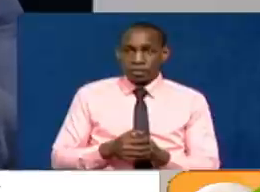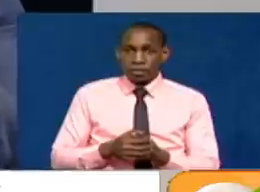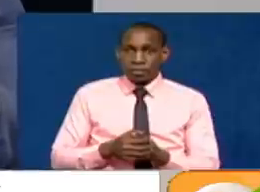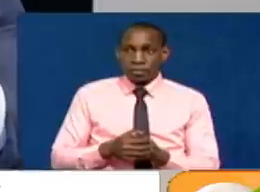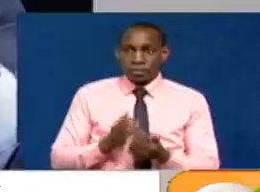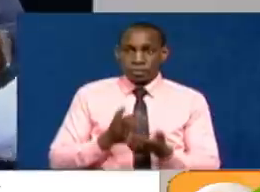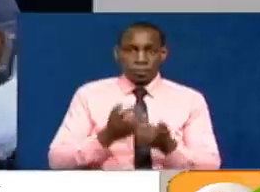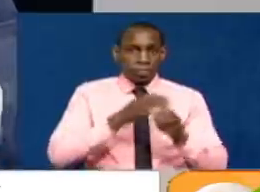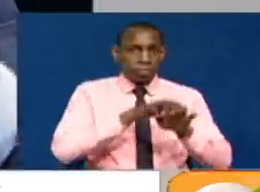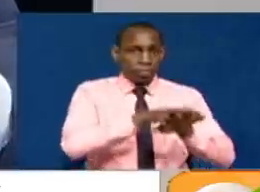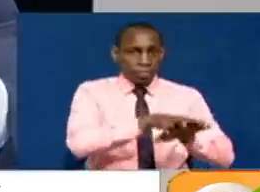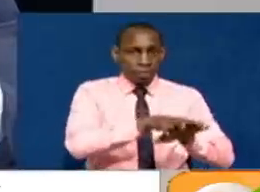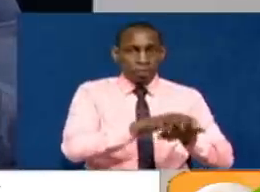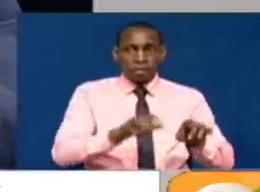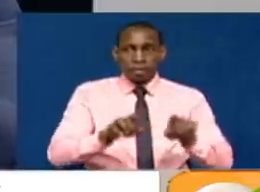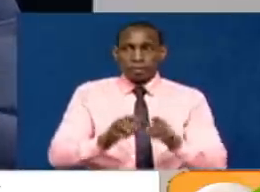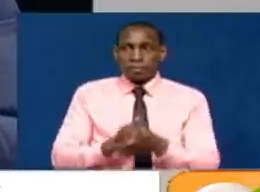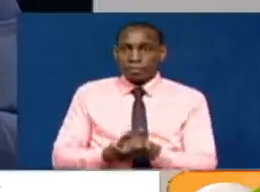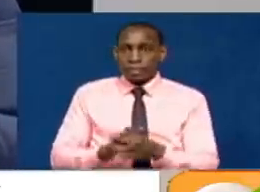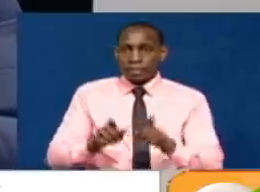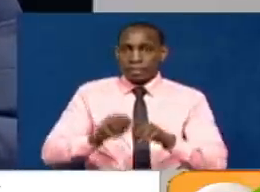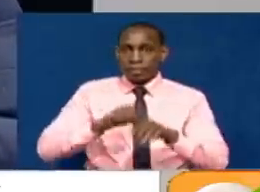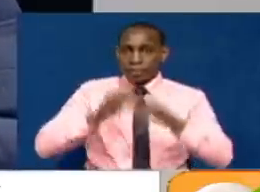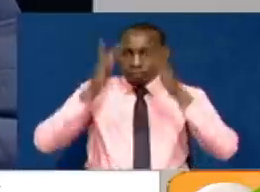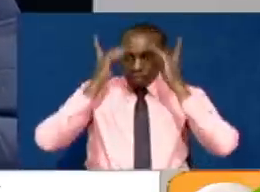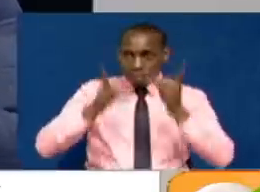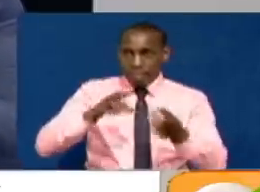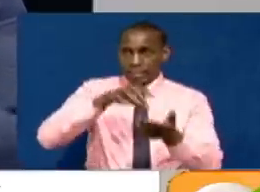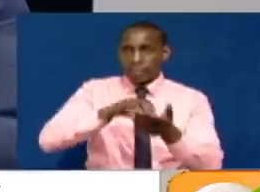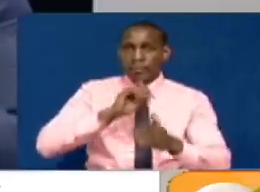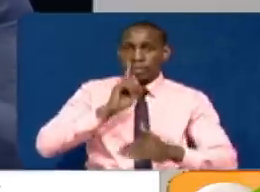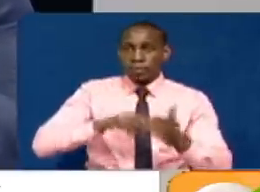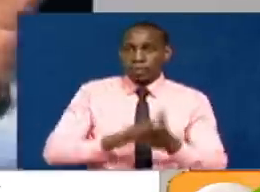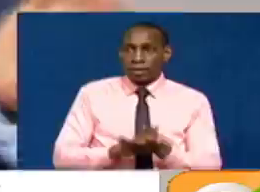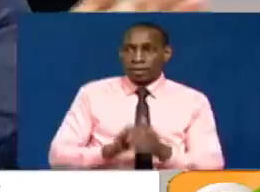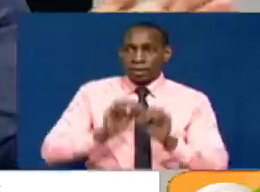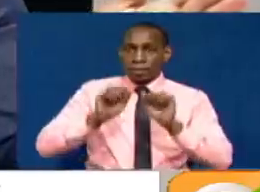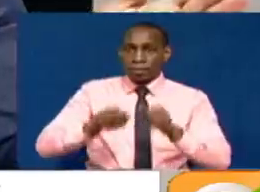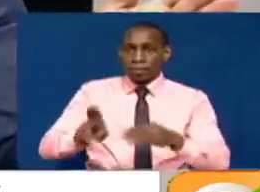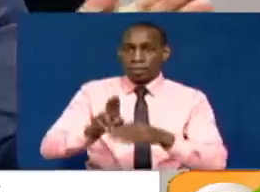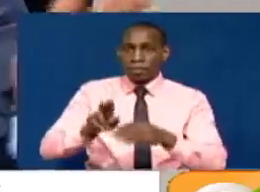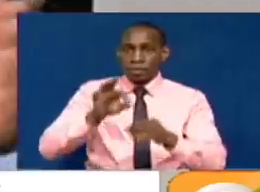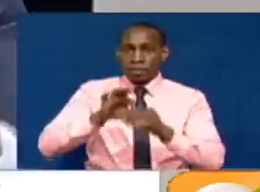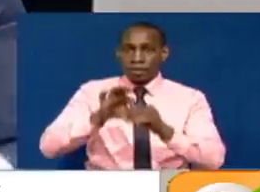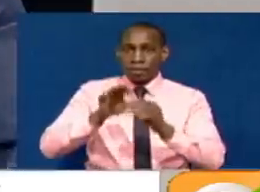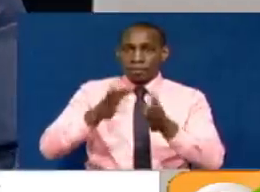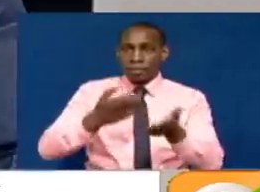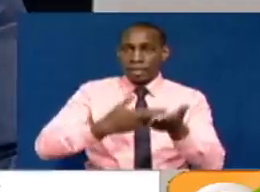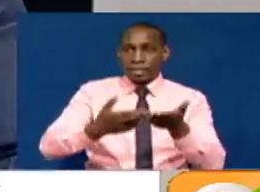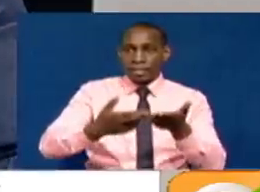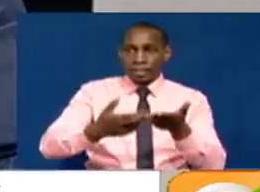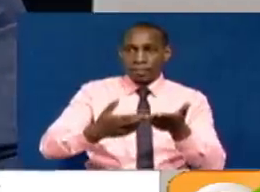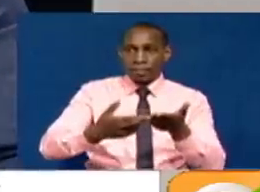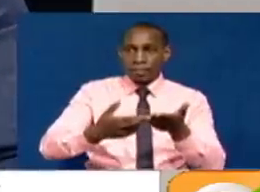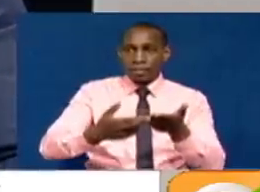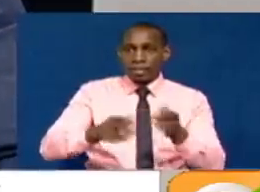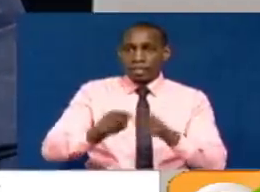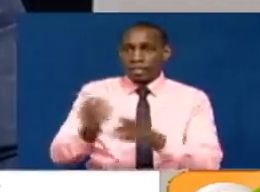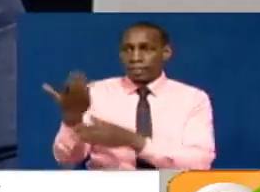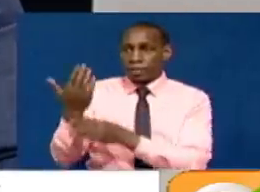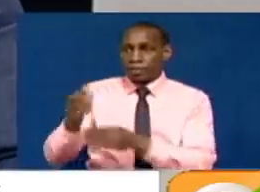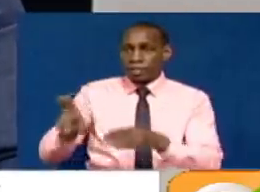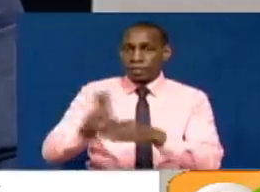lot of infiltration. And more so when you resort to a scenario where you say you can use the voter register as the document